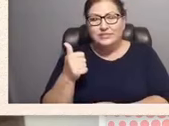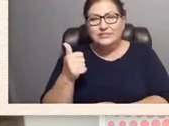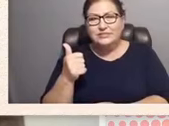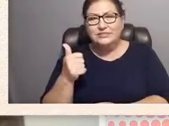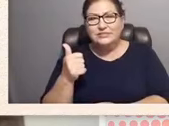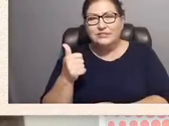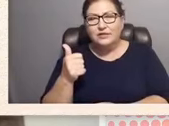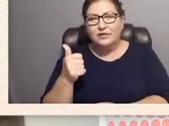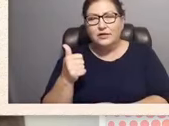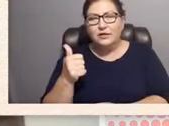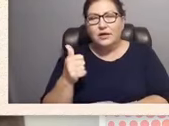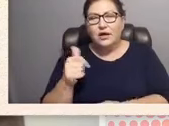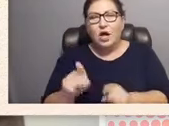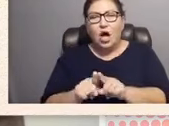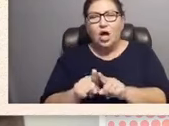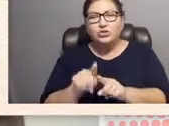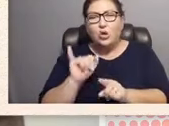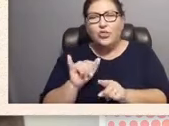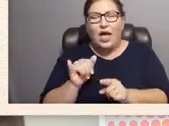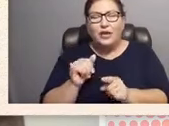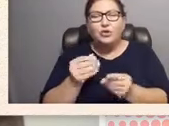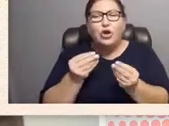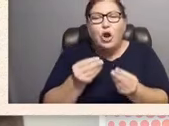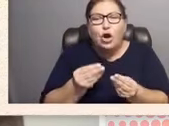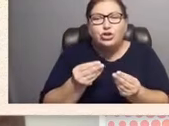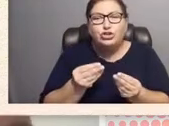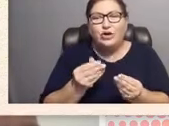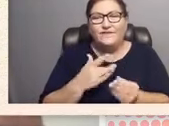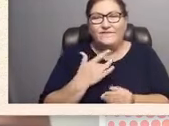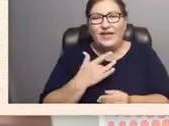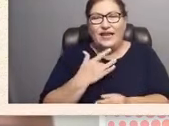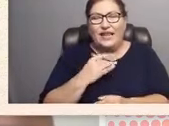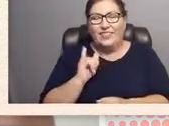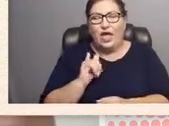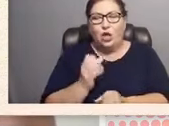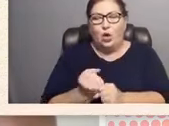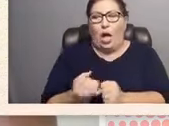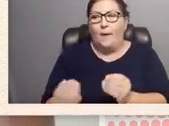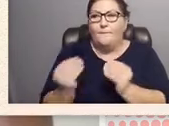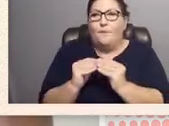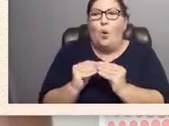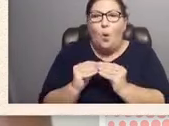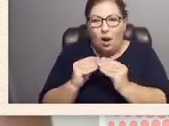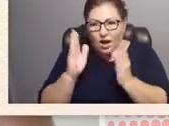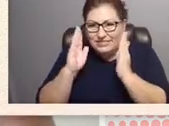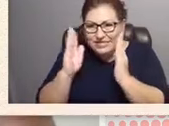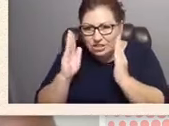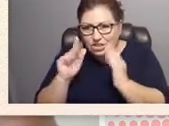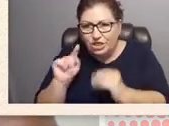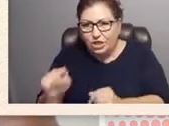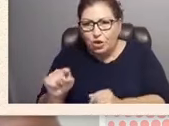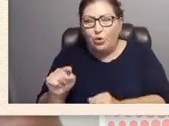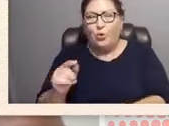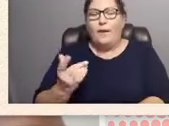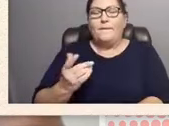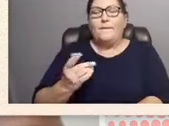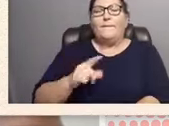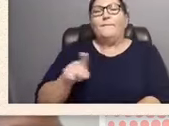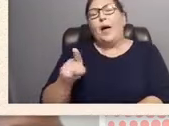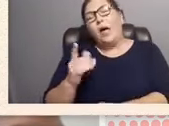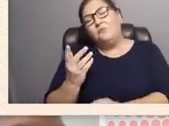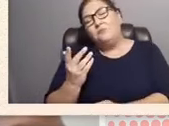also that nurture feeling that you got more of the attention. But I think it was